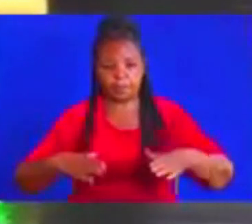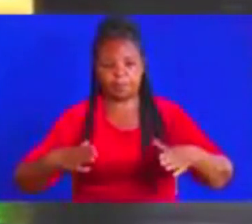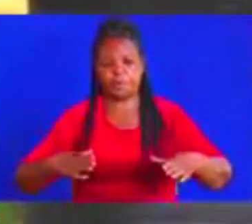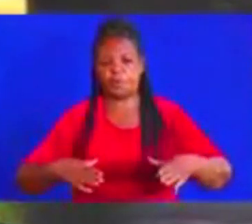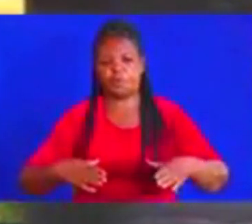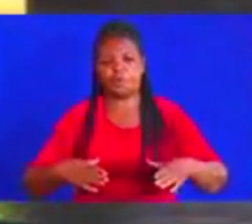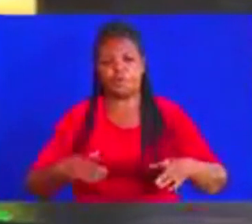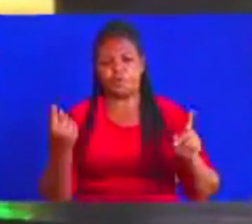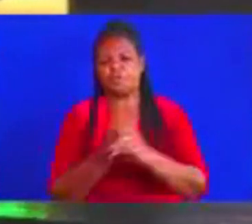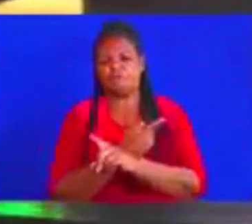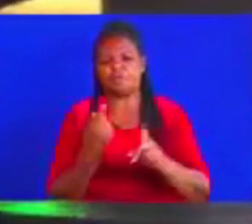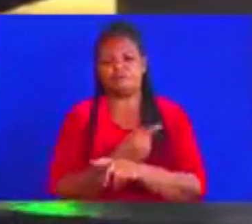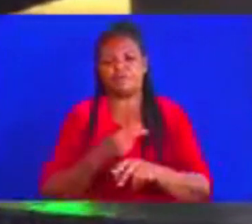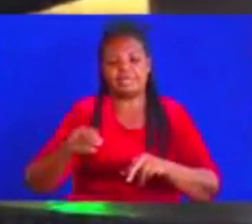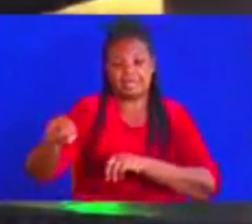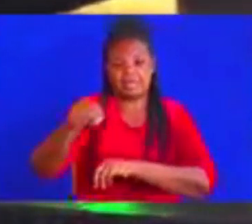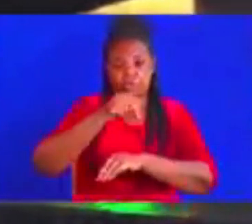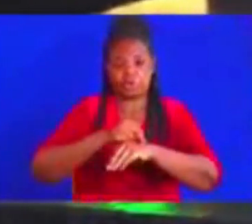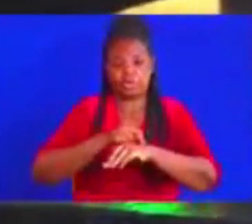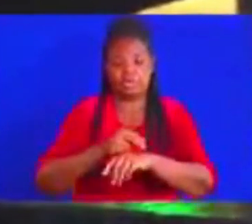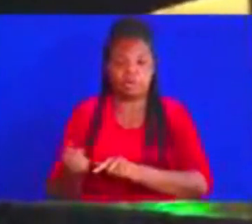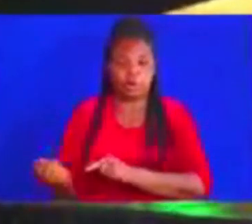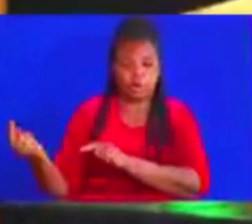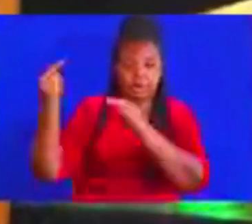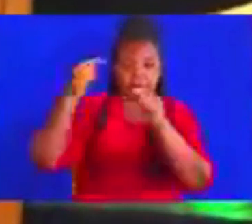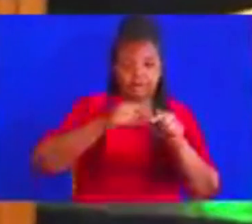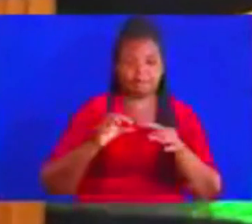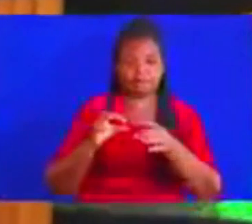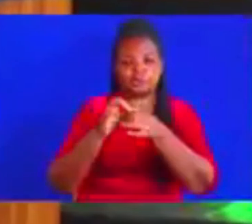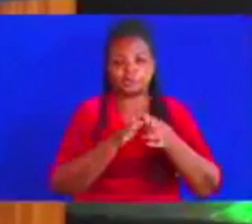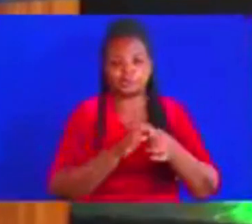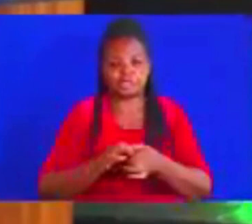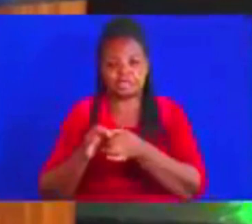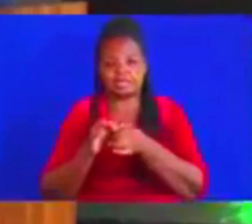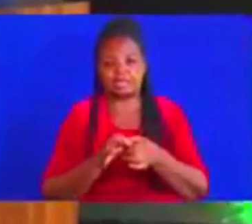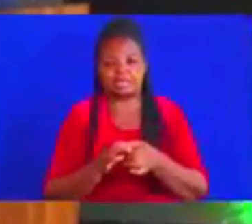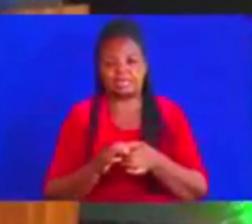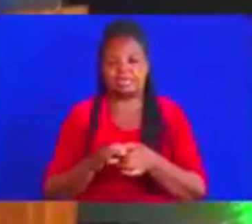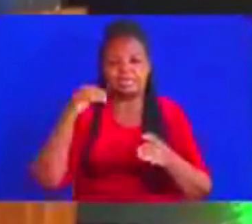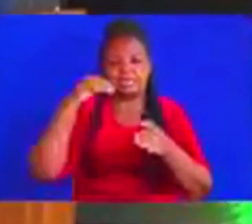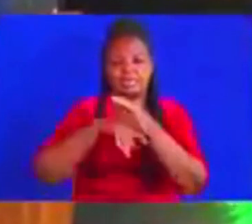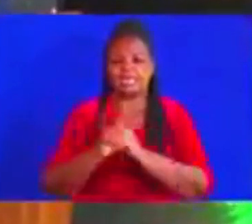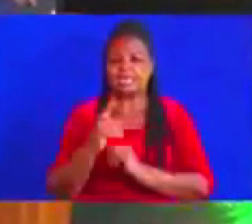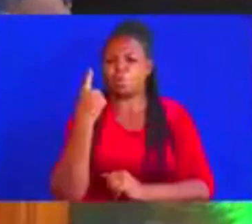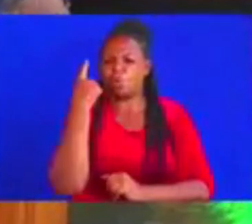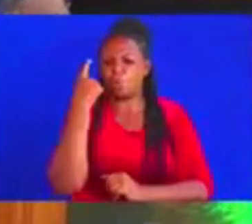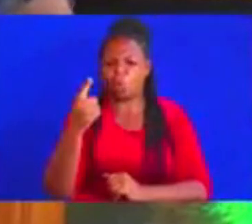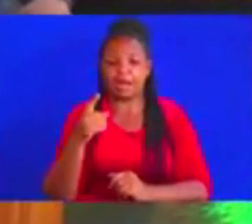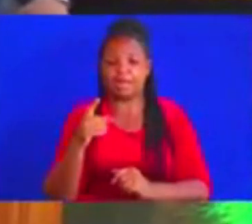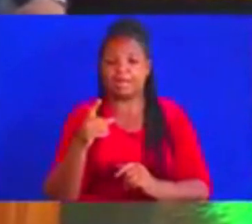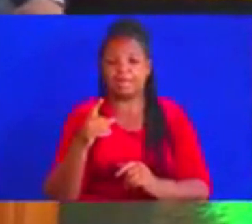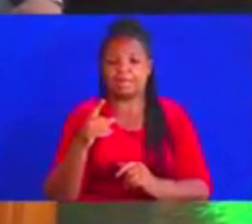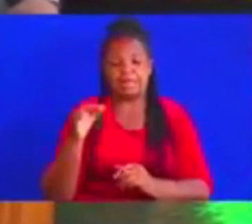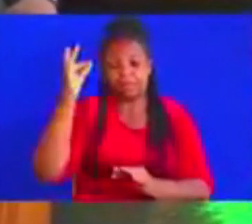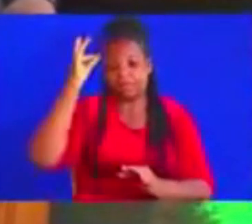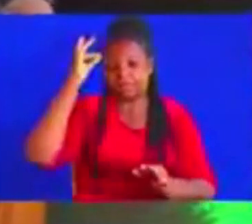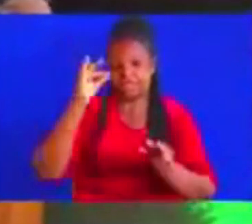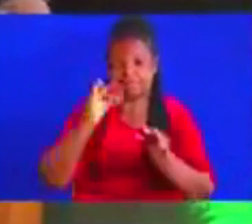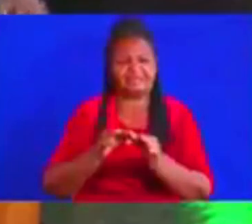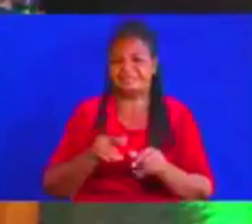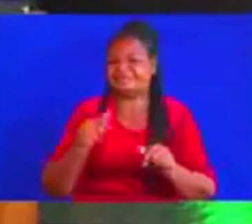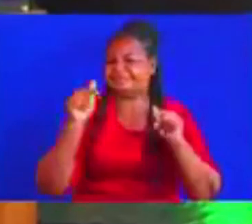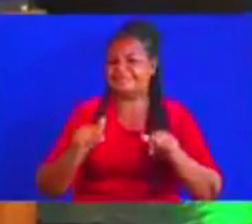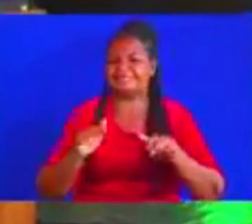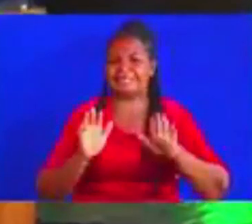several denominations to come together, to converge under one name, one banner. I think this is remarkable, and